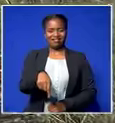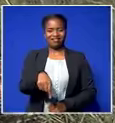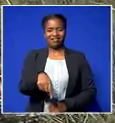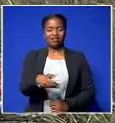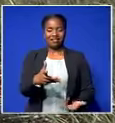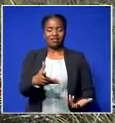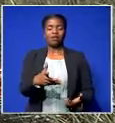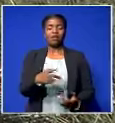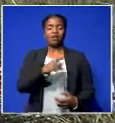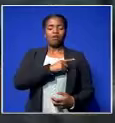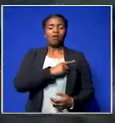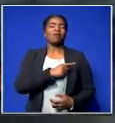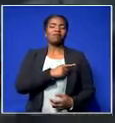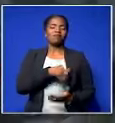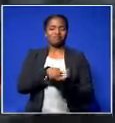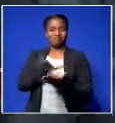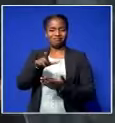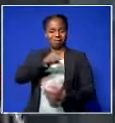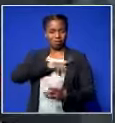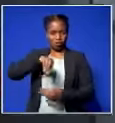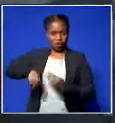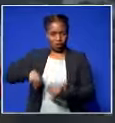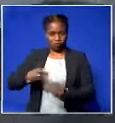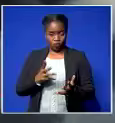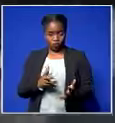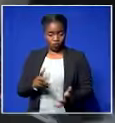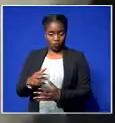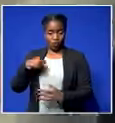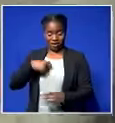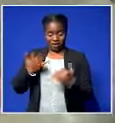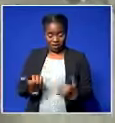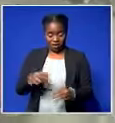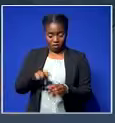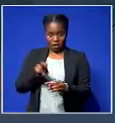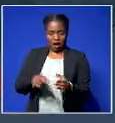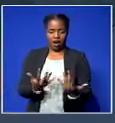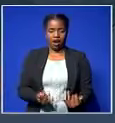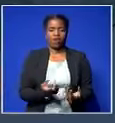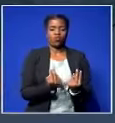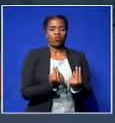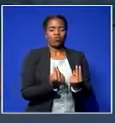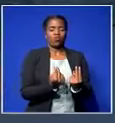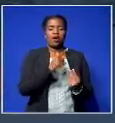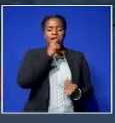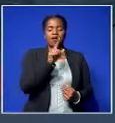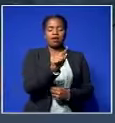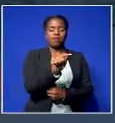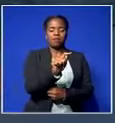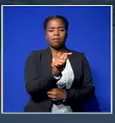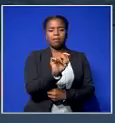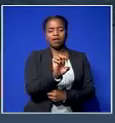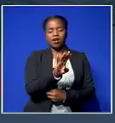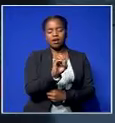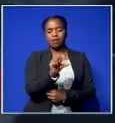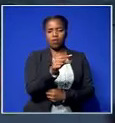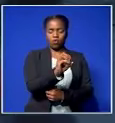for then Premier Supra Mahumapelo to resign intensified. In Madibogopan, sections of